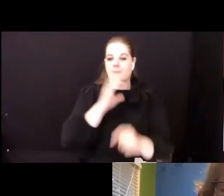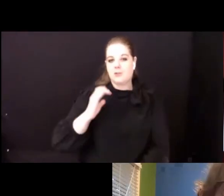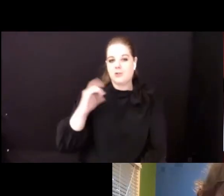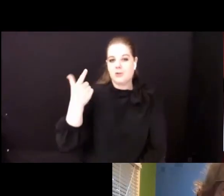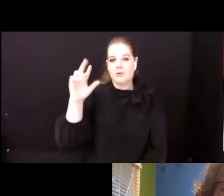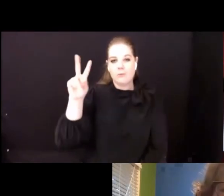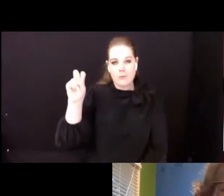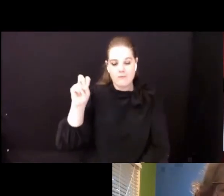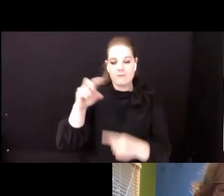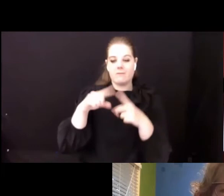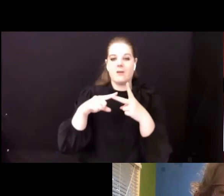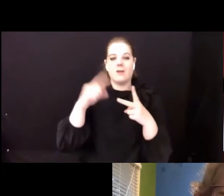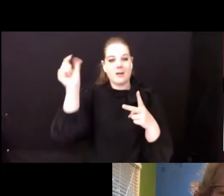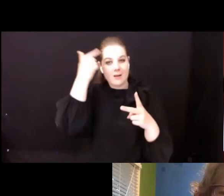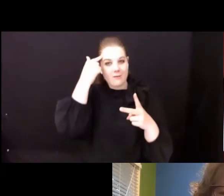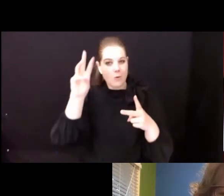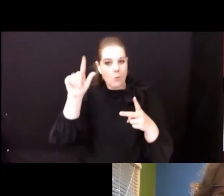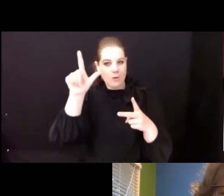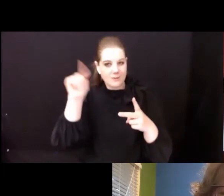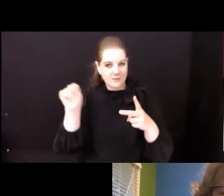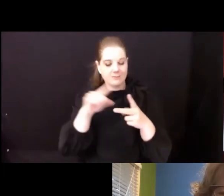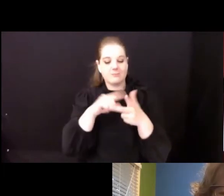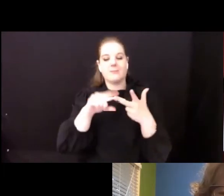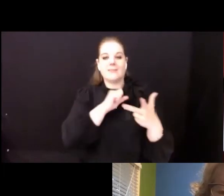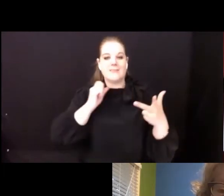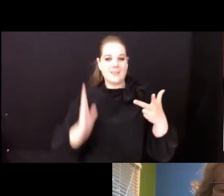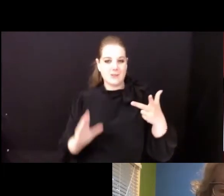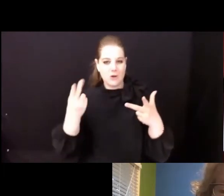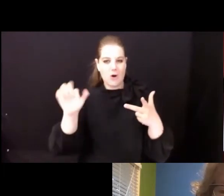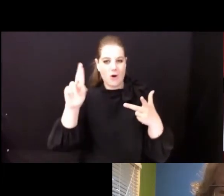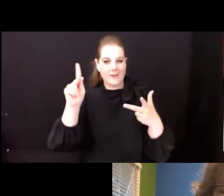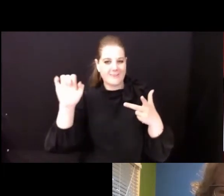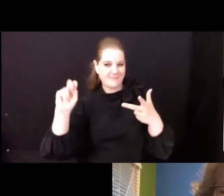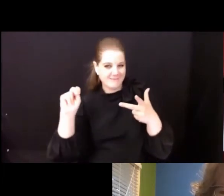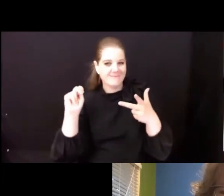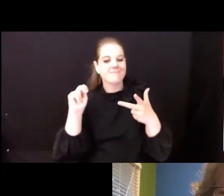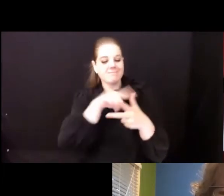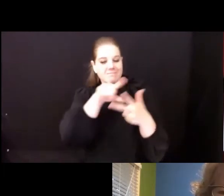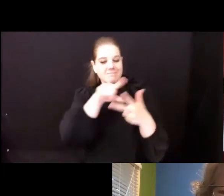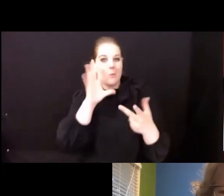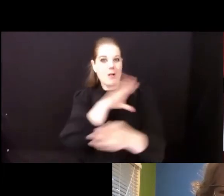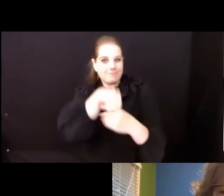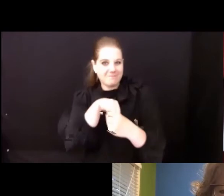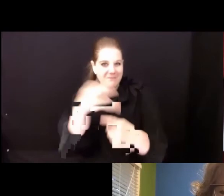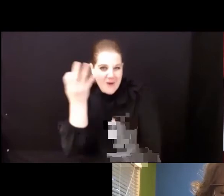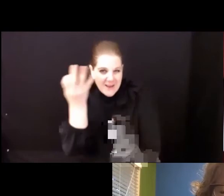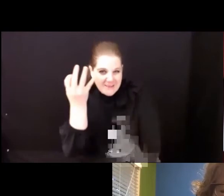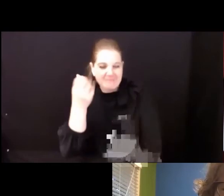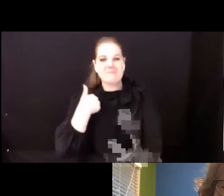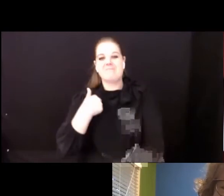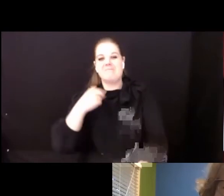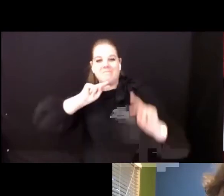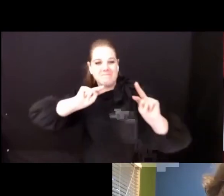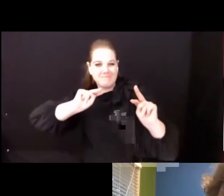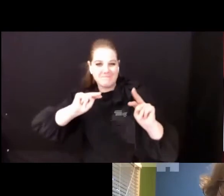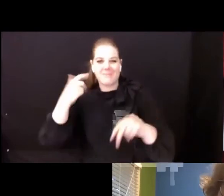Harkin speaking with us on Friday at 4:30. So I'm looking forward to that. I don't know if you are, but we've already put